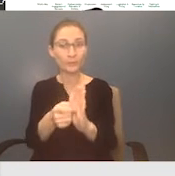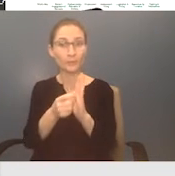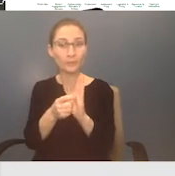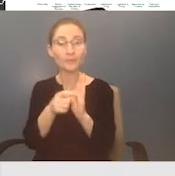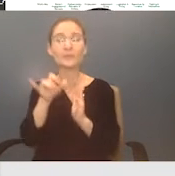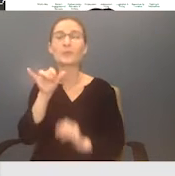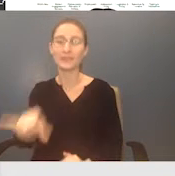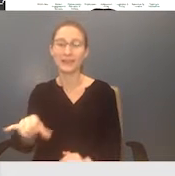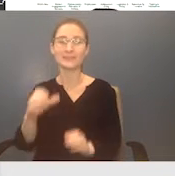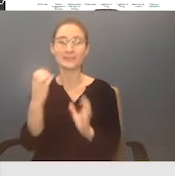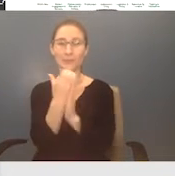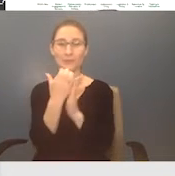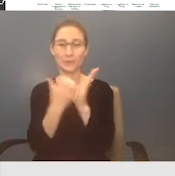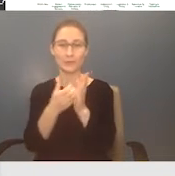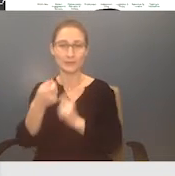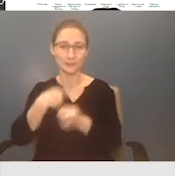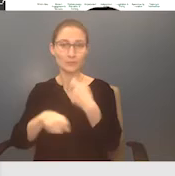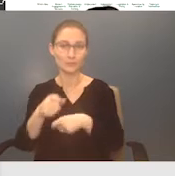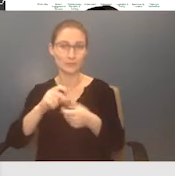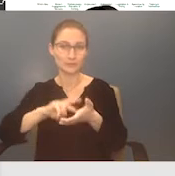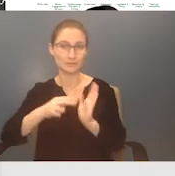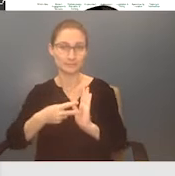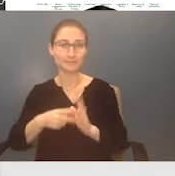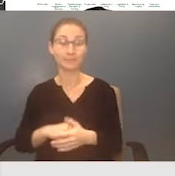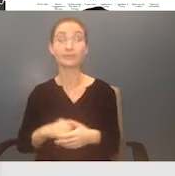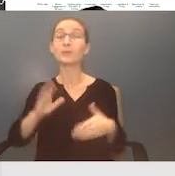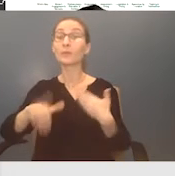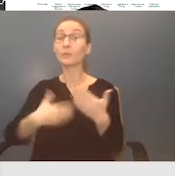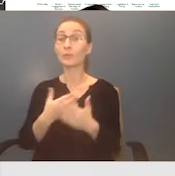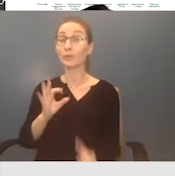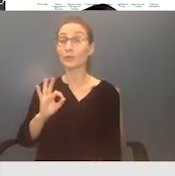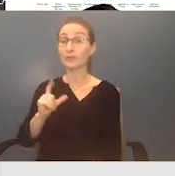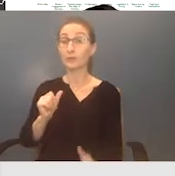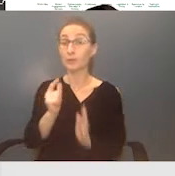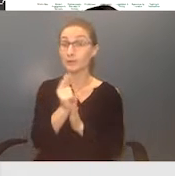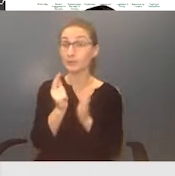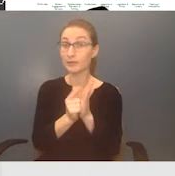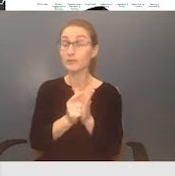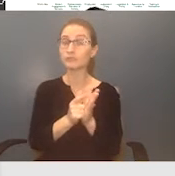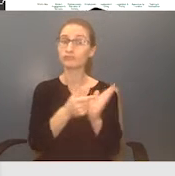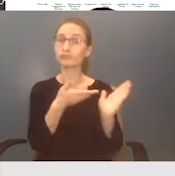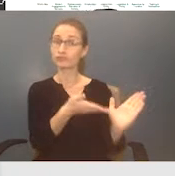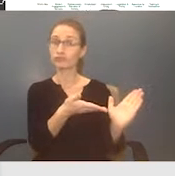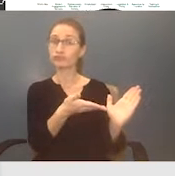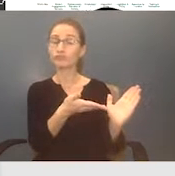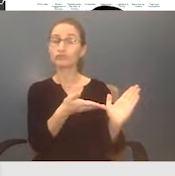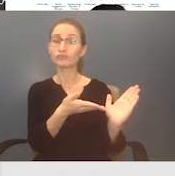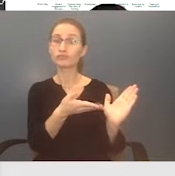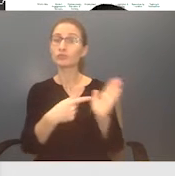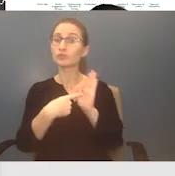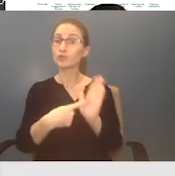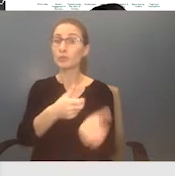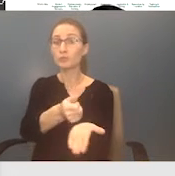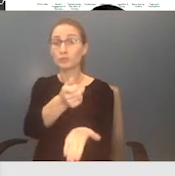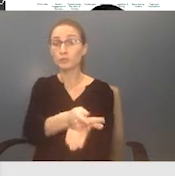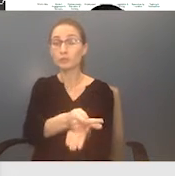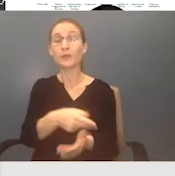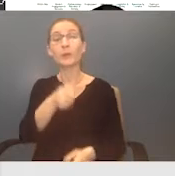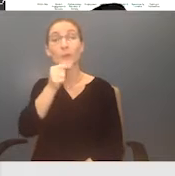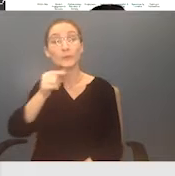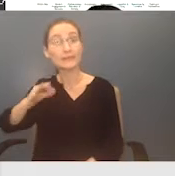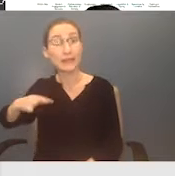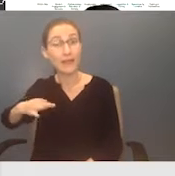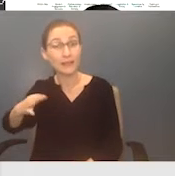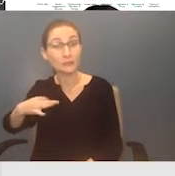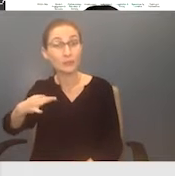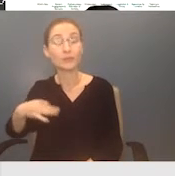course substitution is. And so we have all the Florida legislation that, sort of says that this can happen, who's